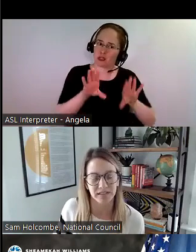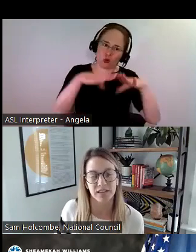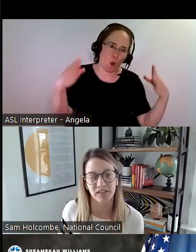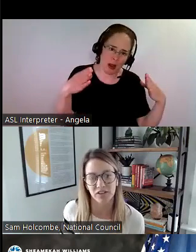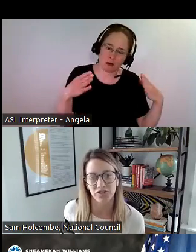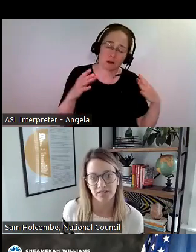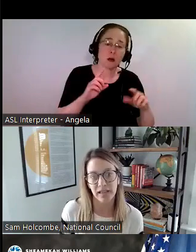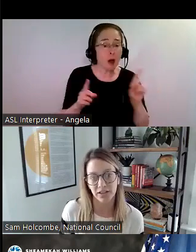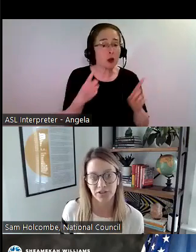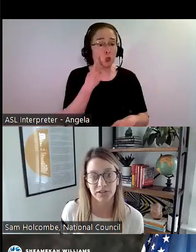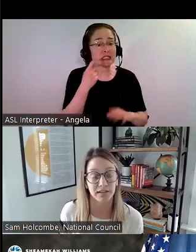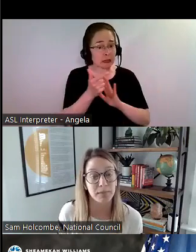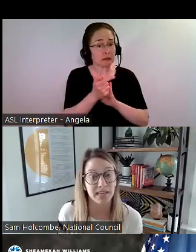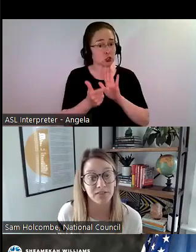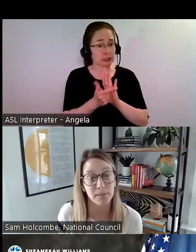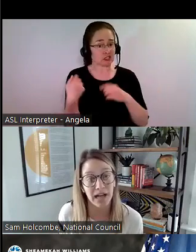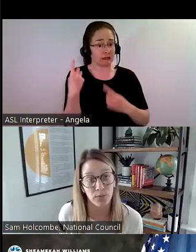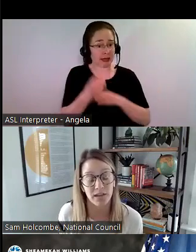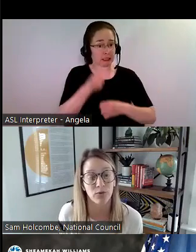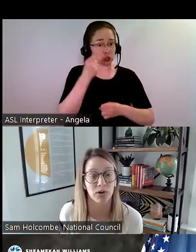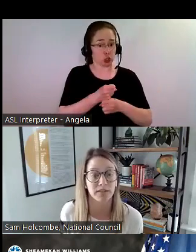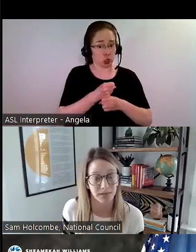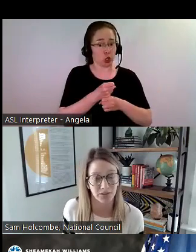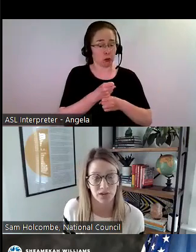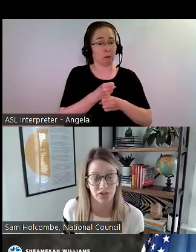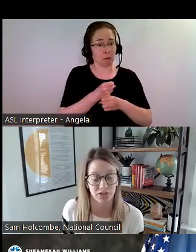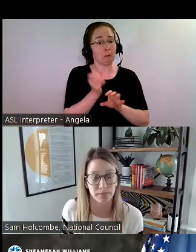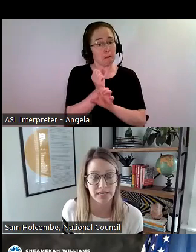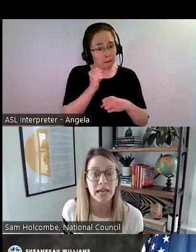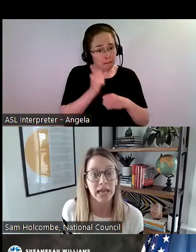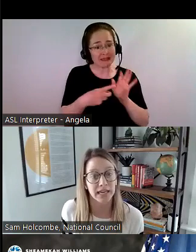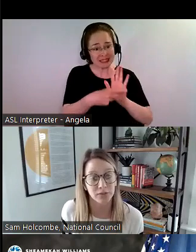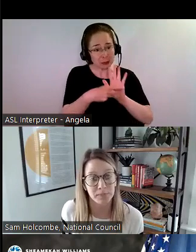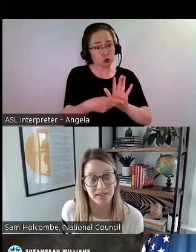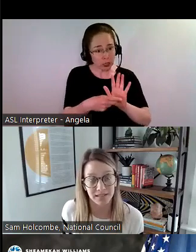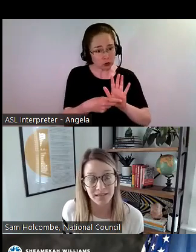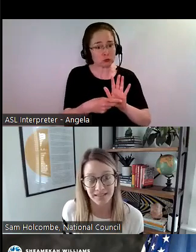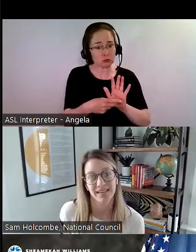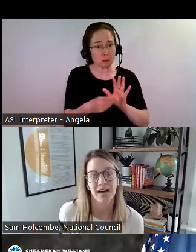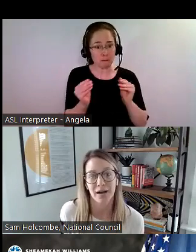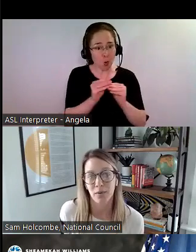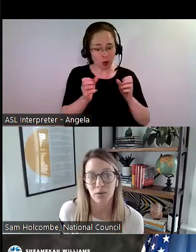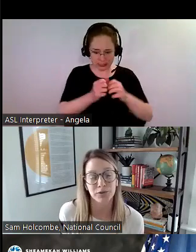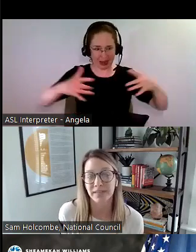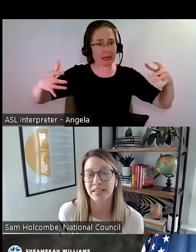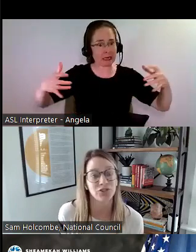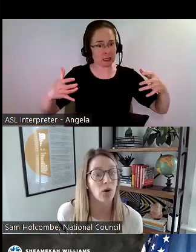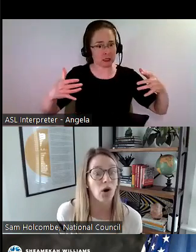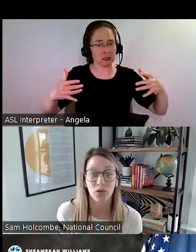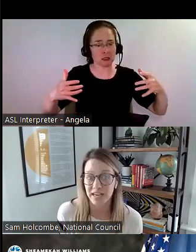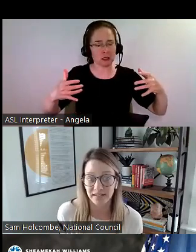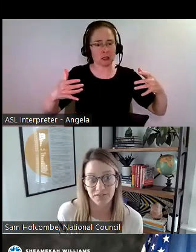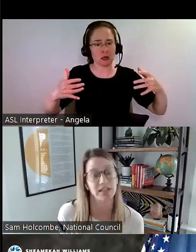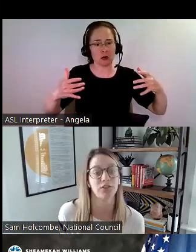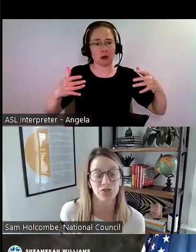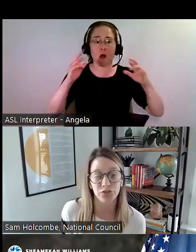although there has been recent legislation in the last year that has paved the pathway for the demonstration to be expanded ultimately